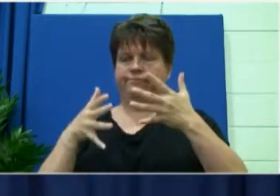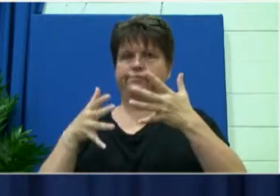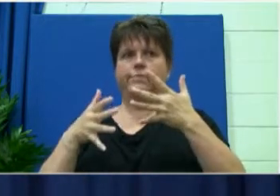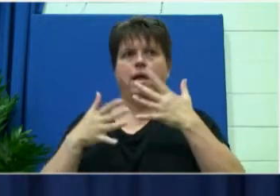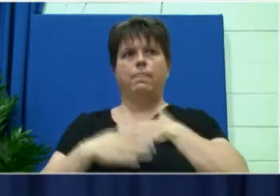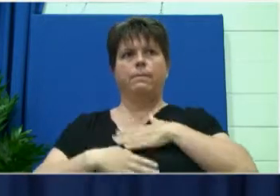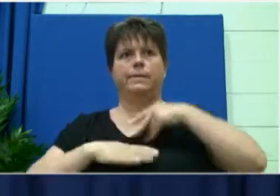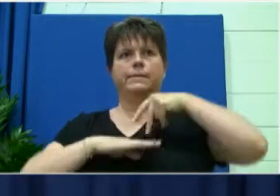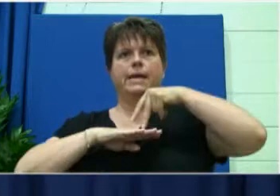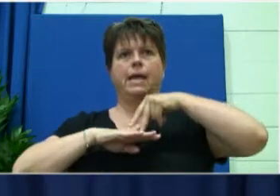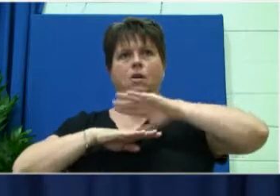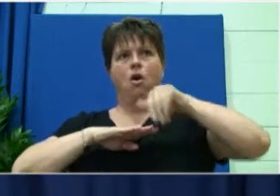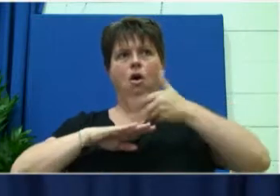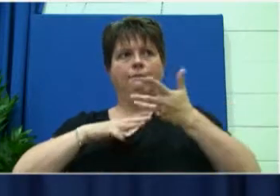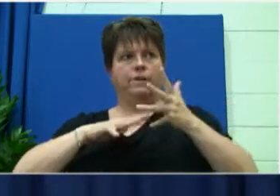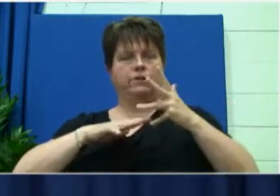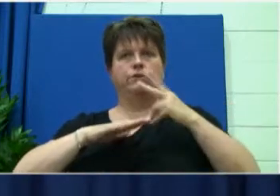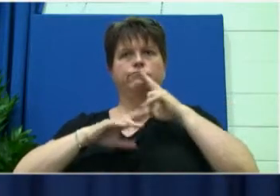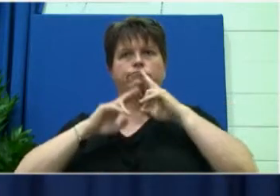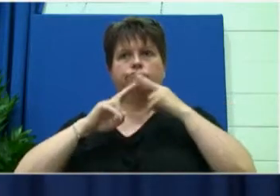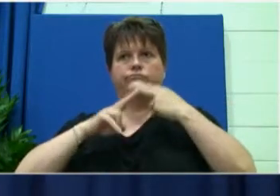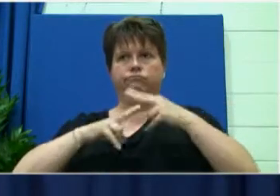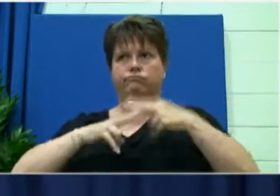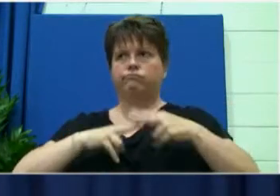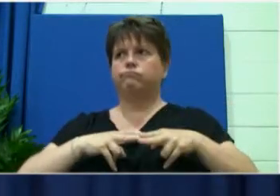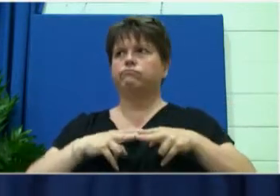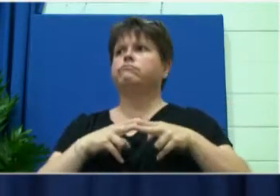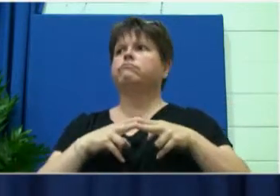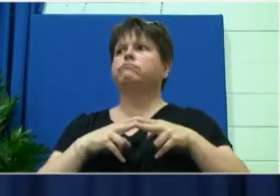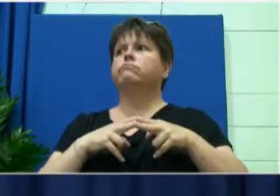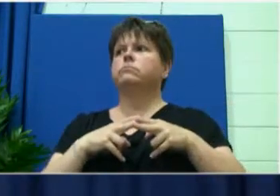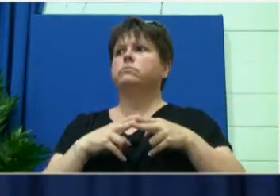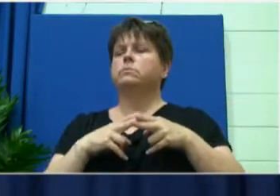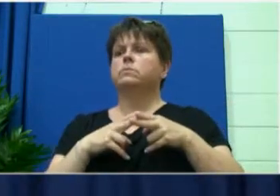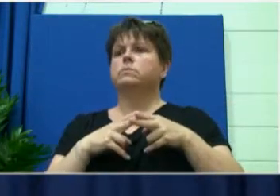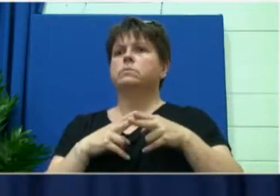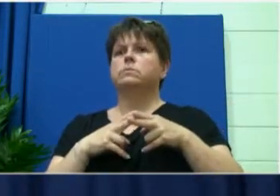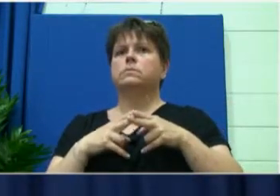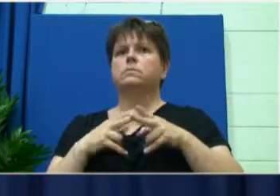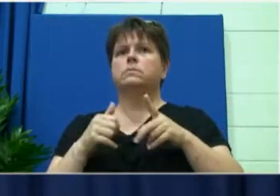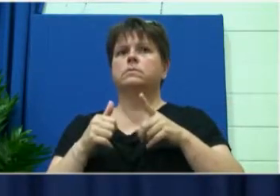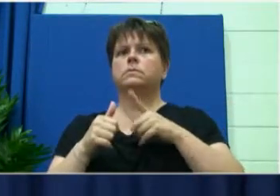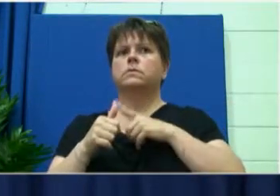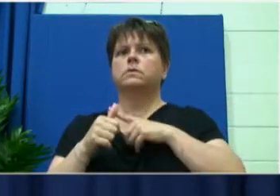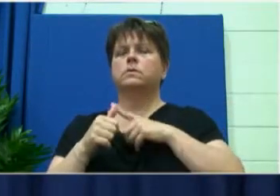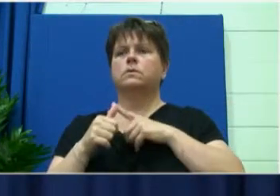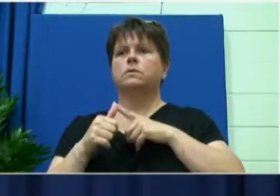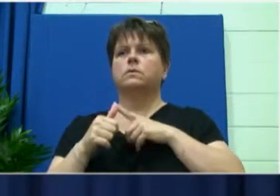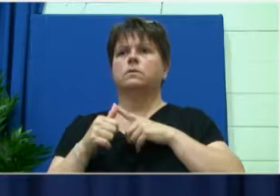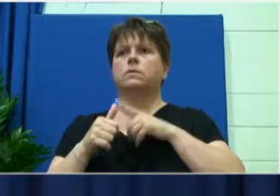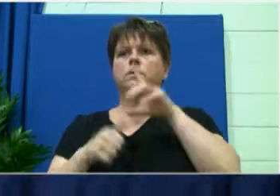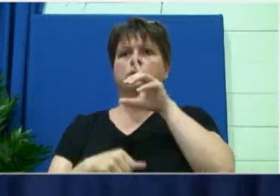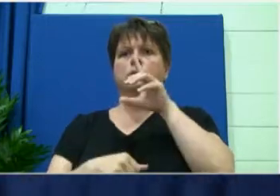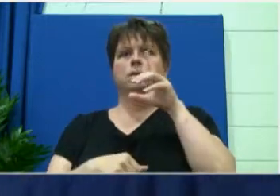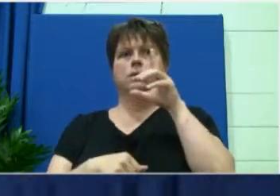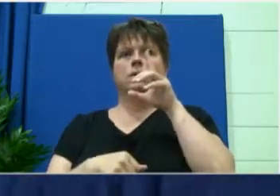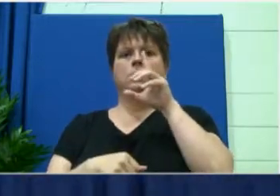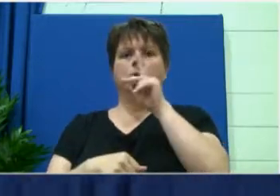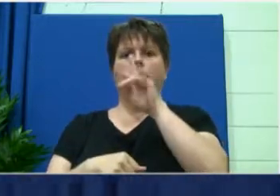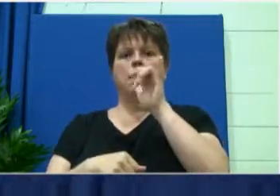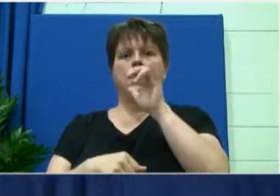remain standing until all have been introduced as well for each recipient. First, let me start off with Dean Kelly